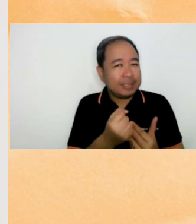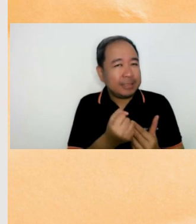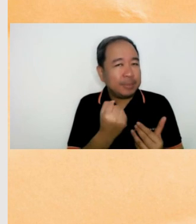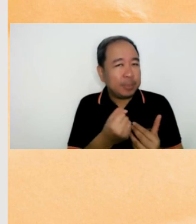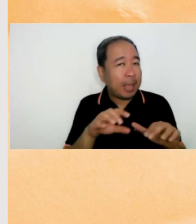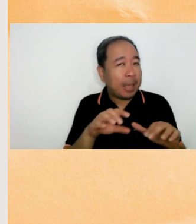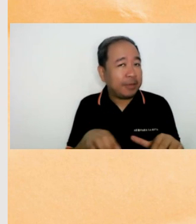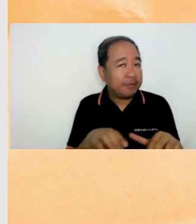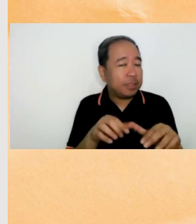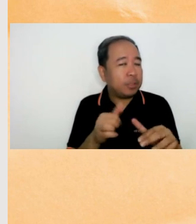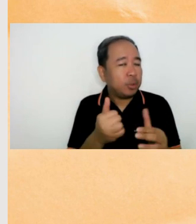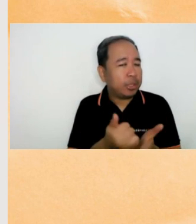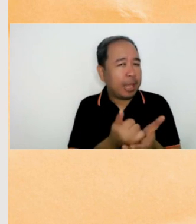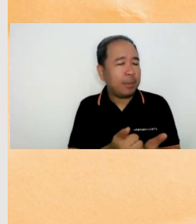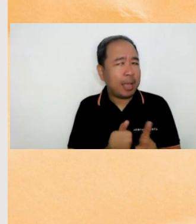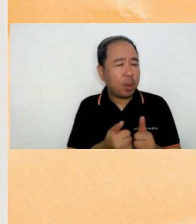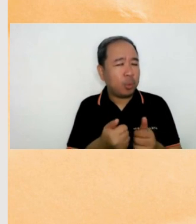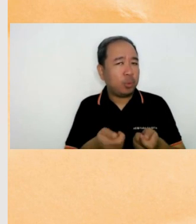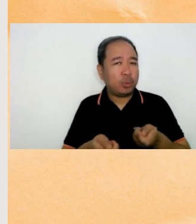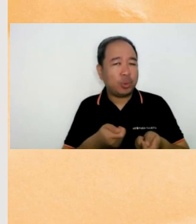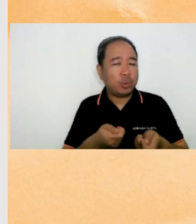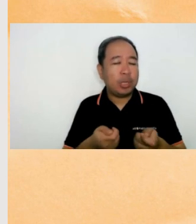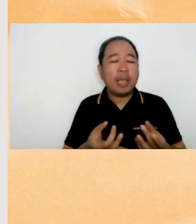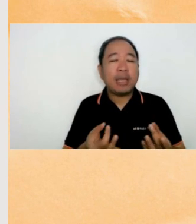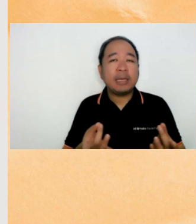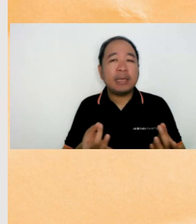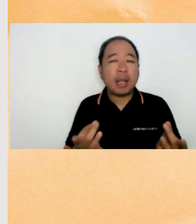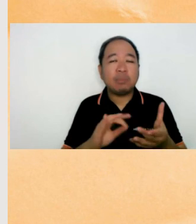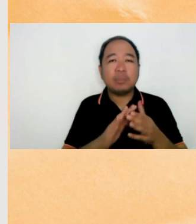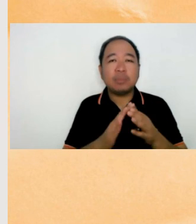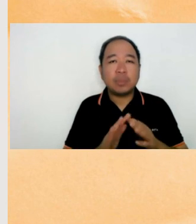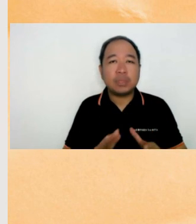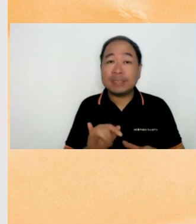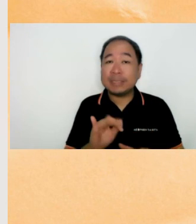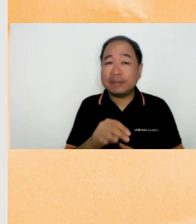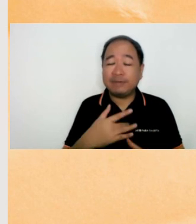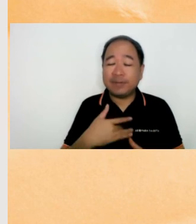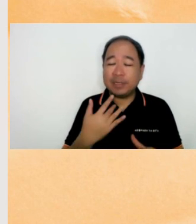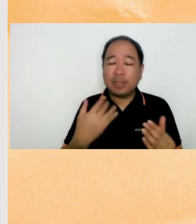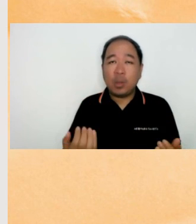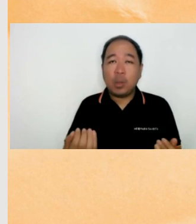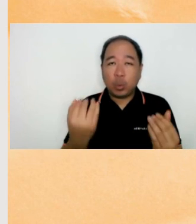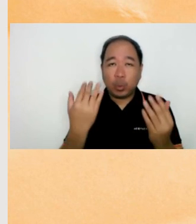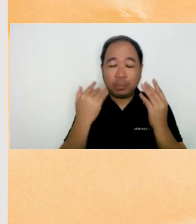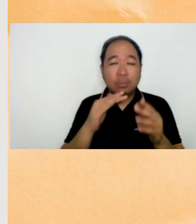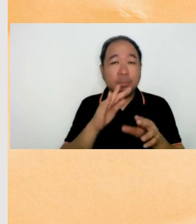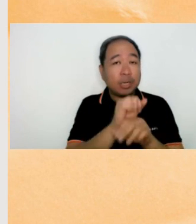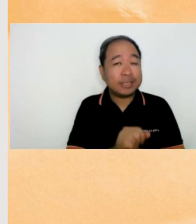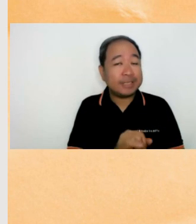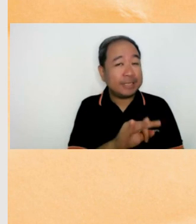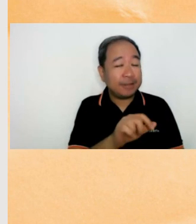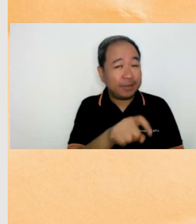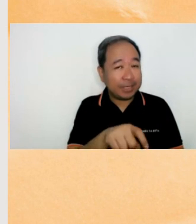you regain a sense of control and calmness when you're feeling overwhelmed. Practice it whenever you need to